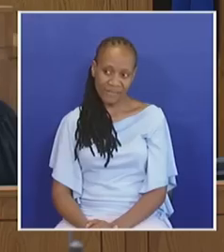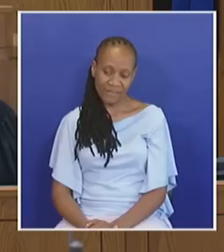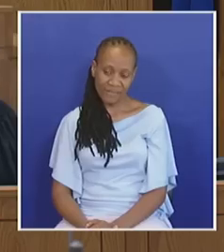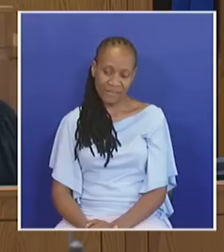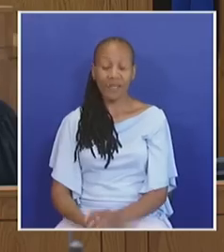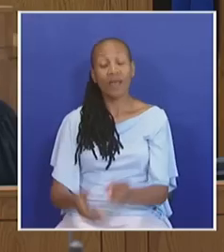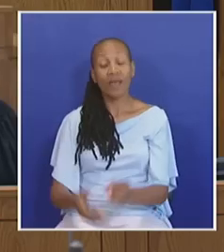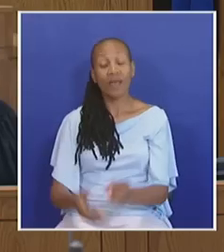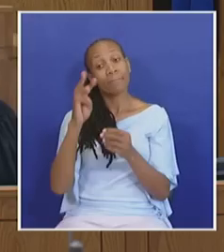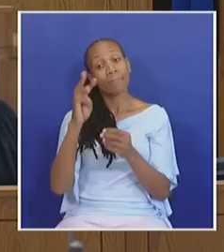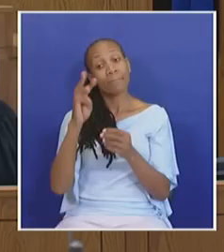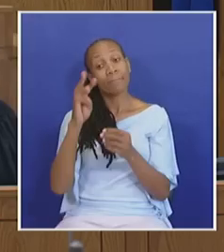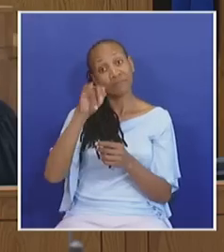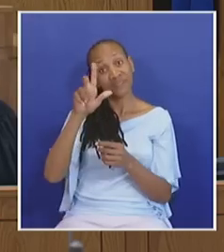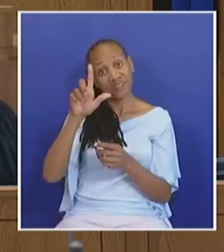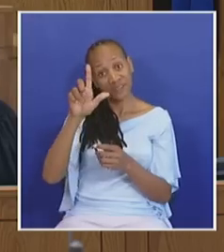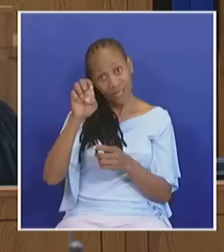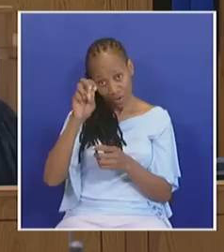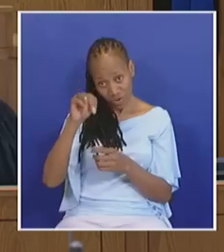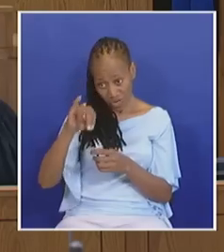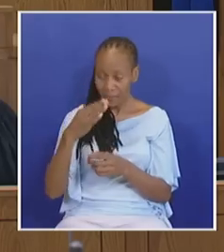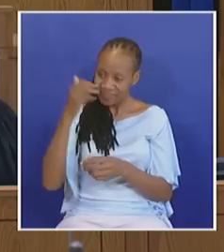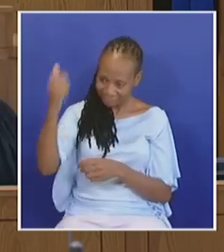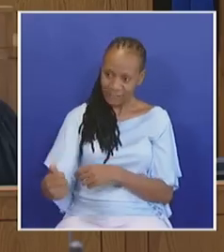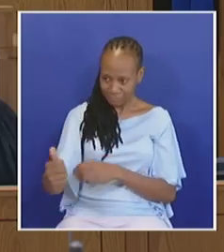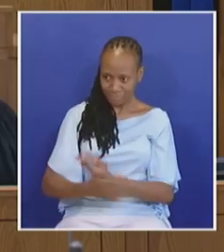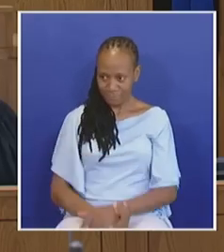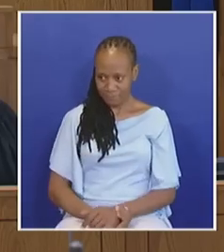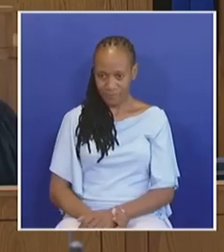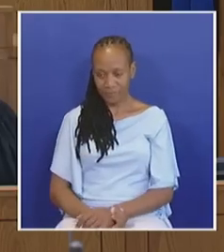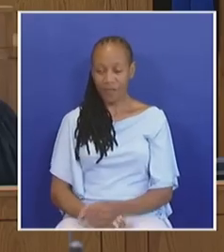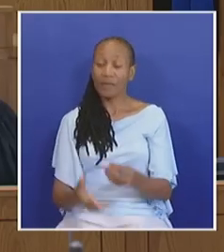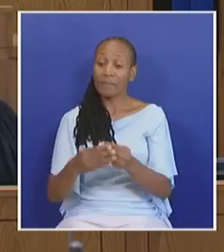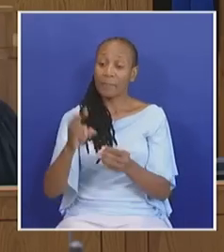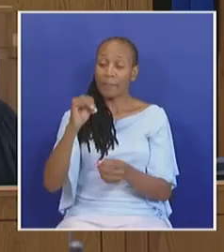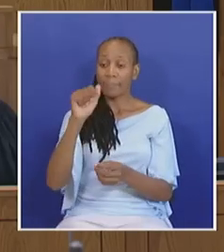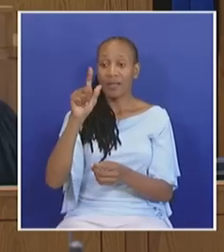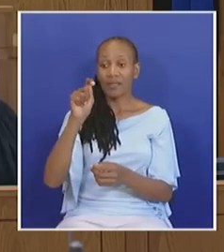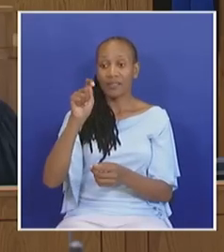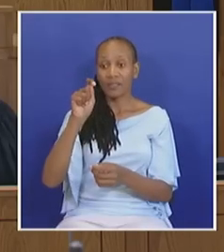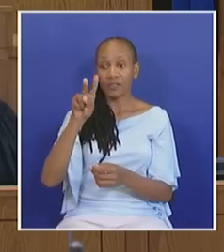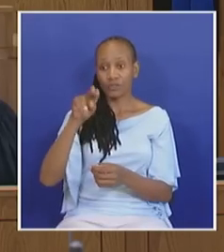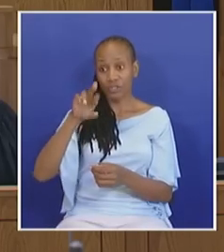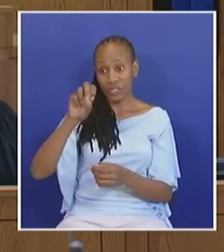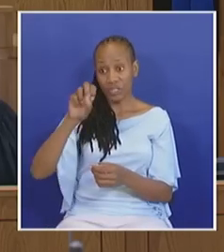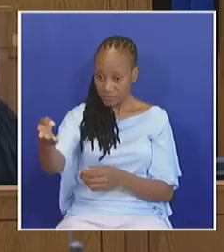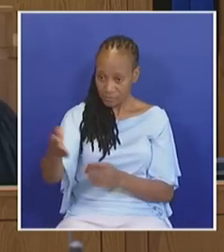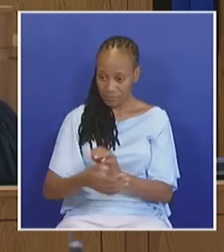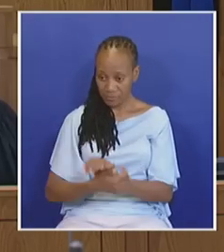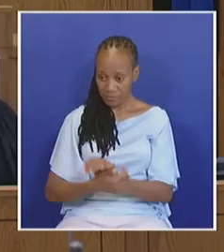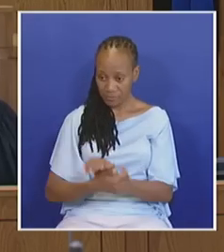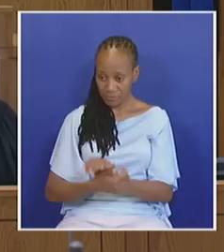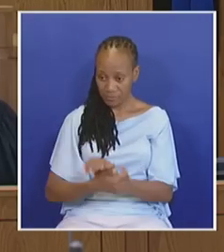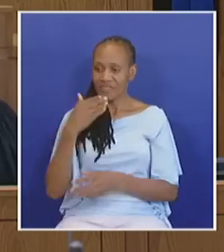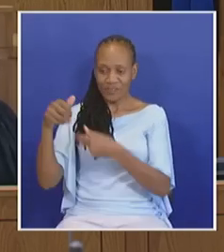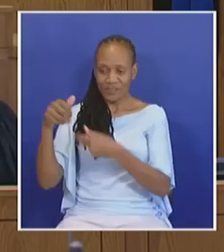Honorable Mtileni, take your seat. Honorable Mateis, I recognized you. Thank you, Chairperson.